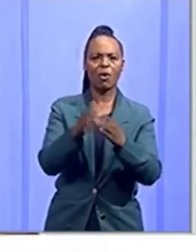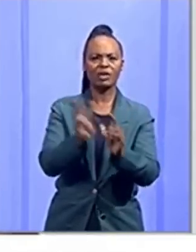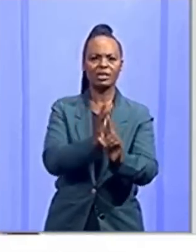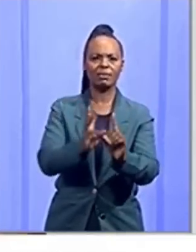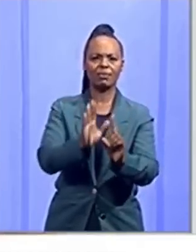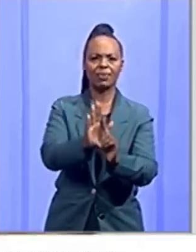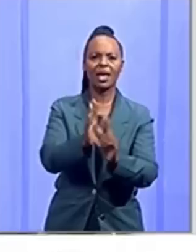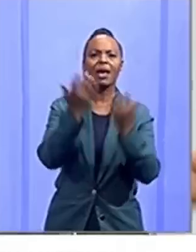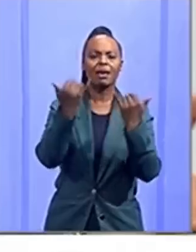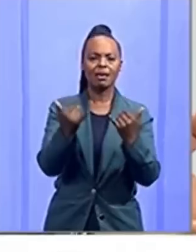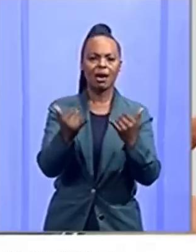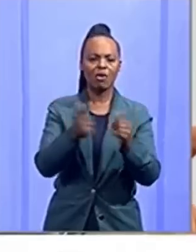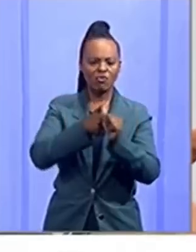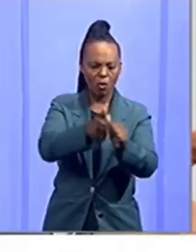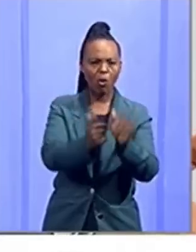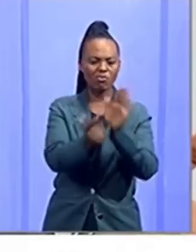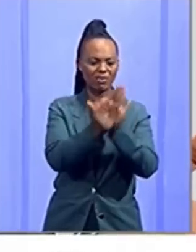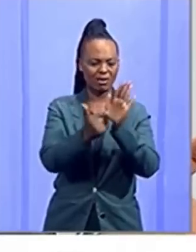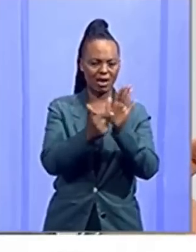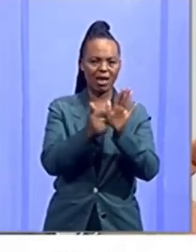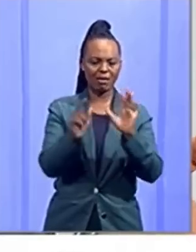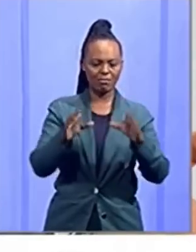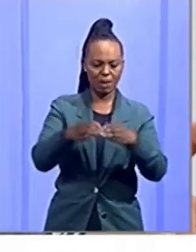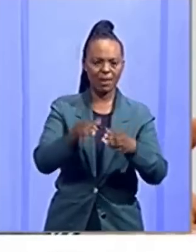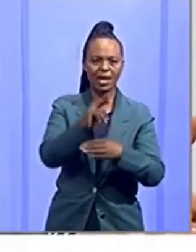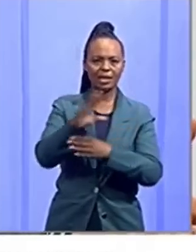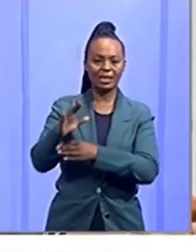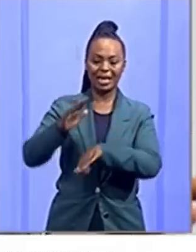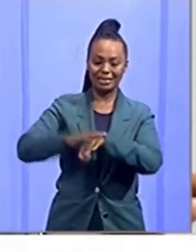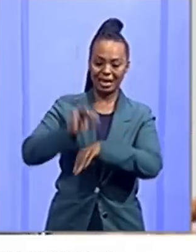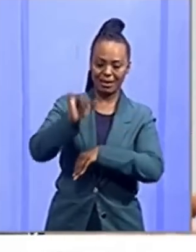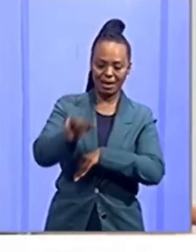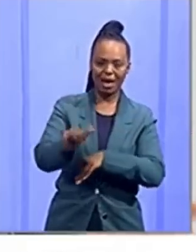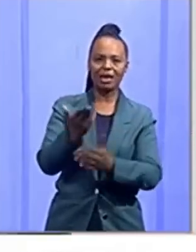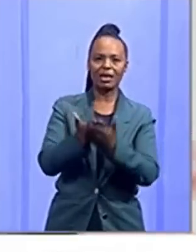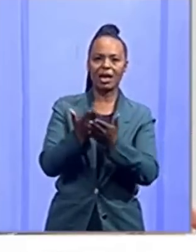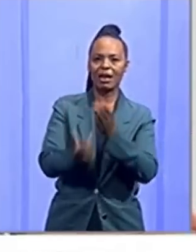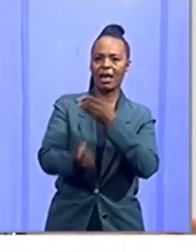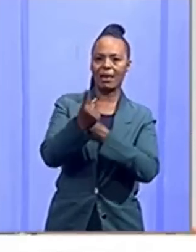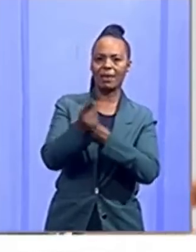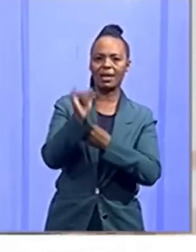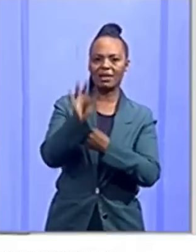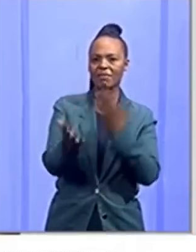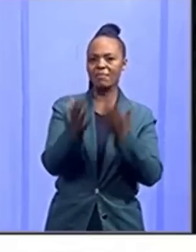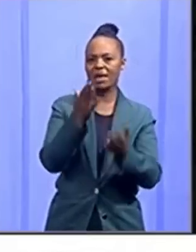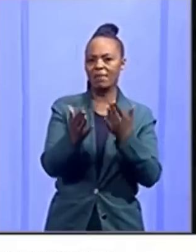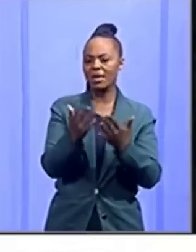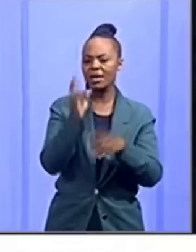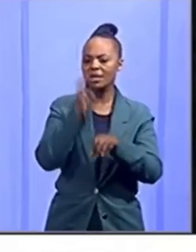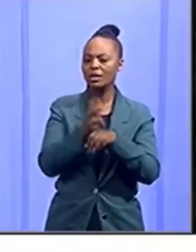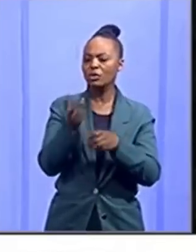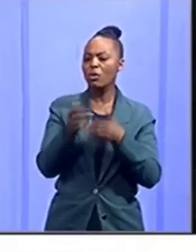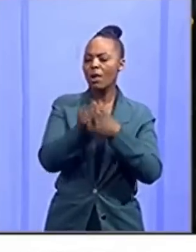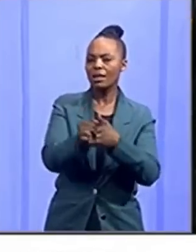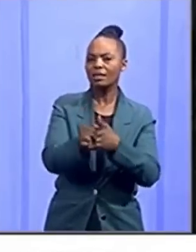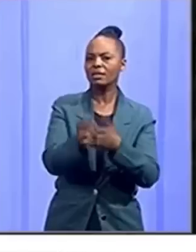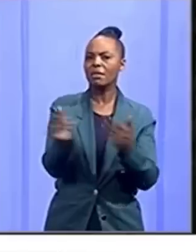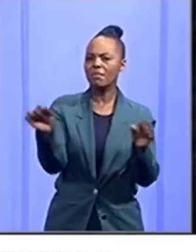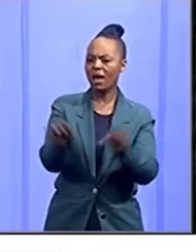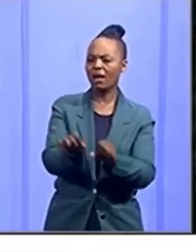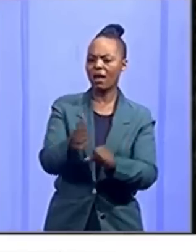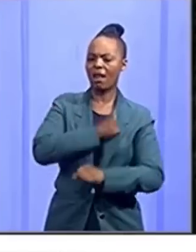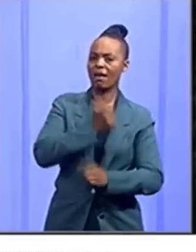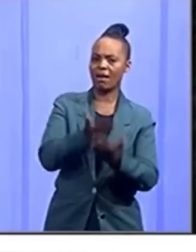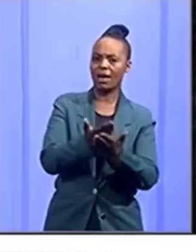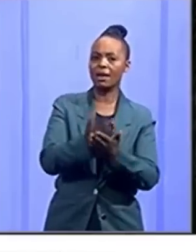will come if the membership is still having appetite for their leadership. They will come back. And